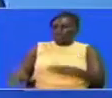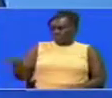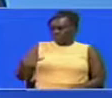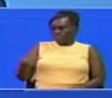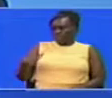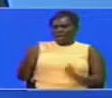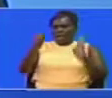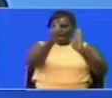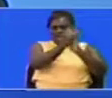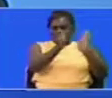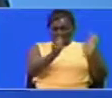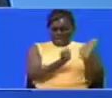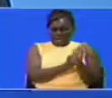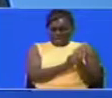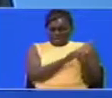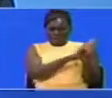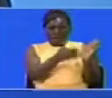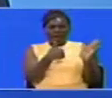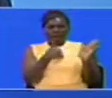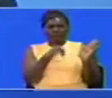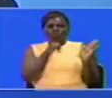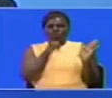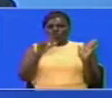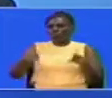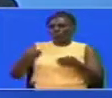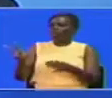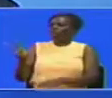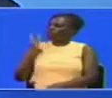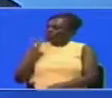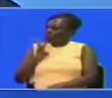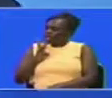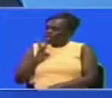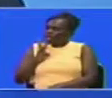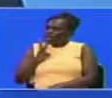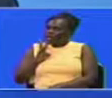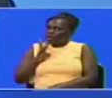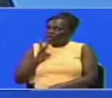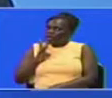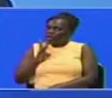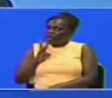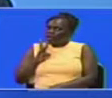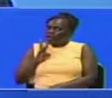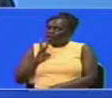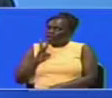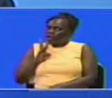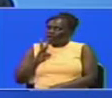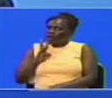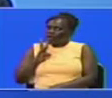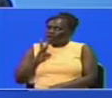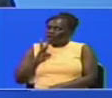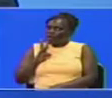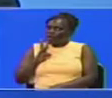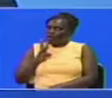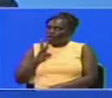was an agenda by these people of Baringo not to give those people water. How do you give people water? You make boreholes. How do you give